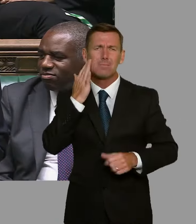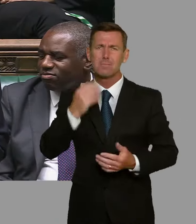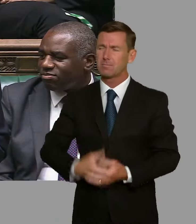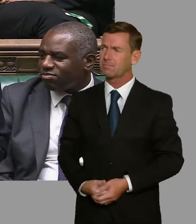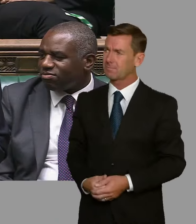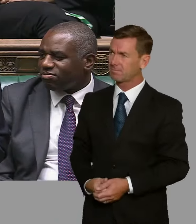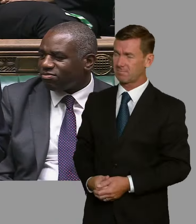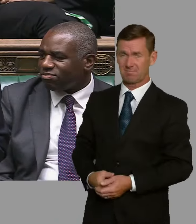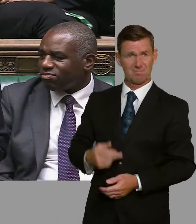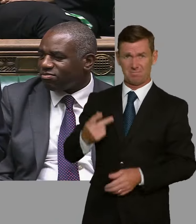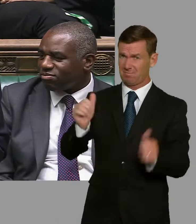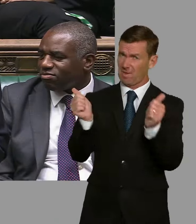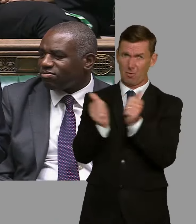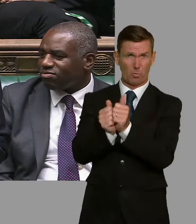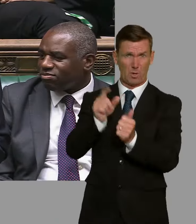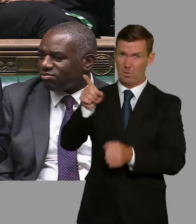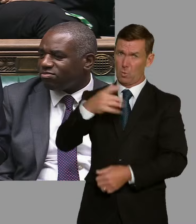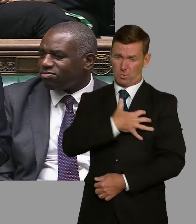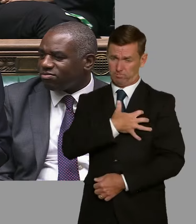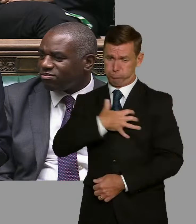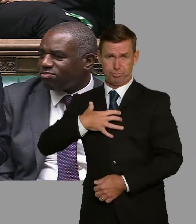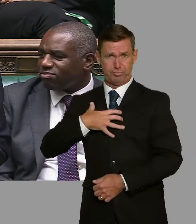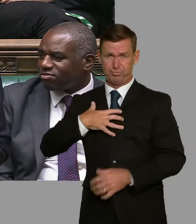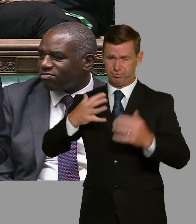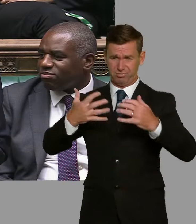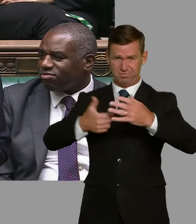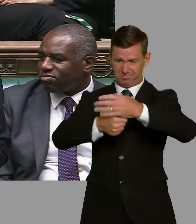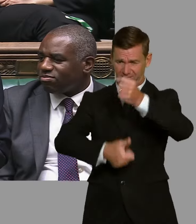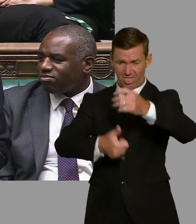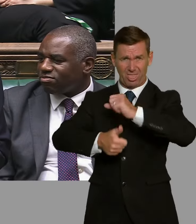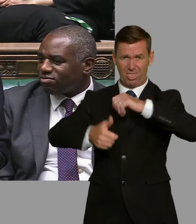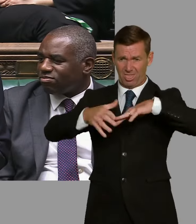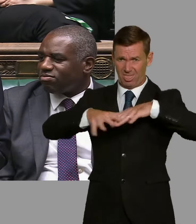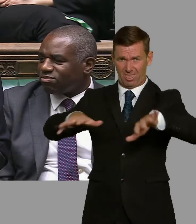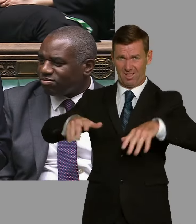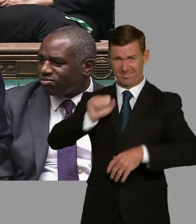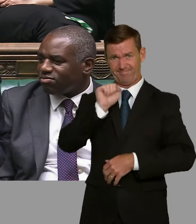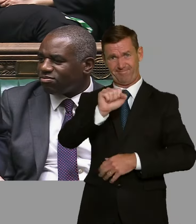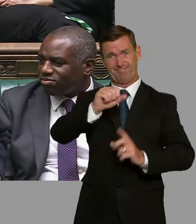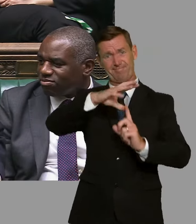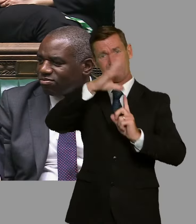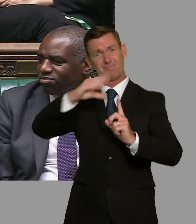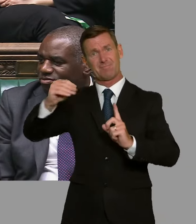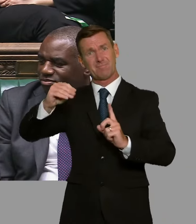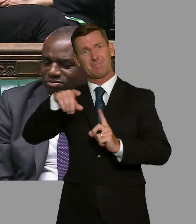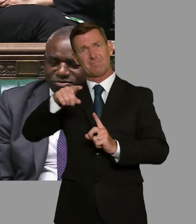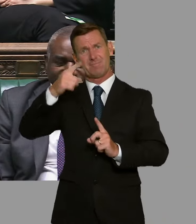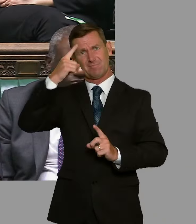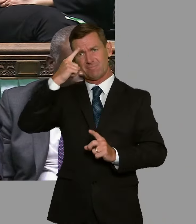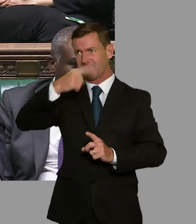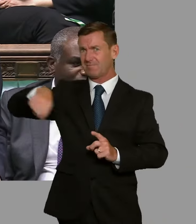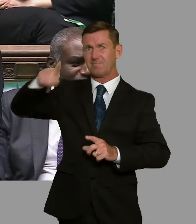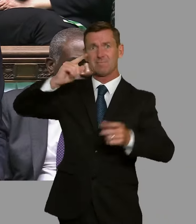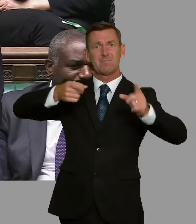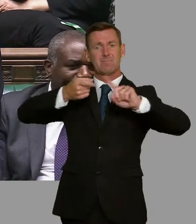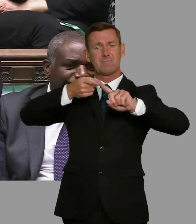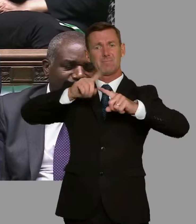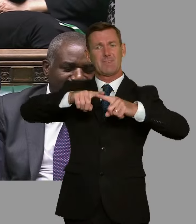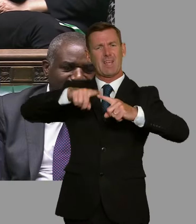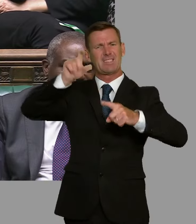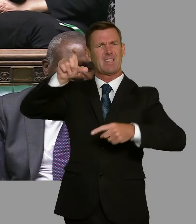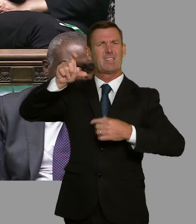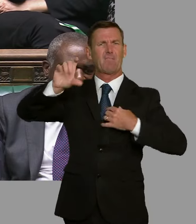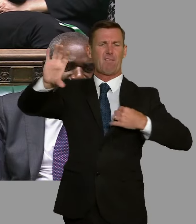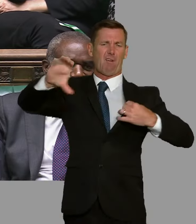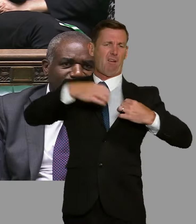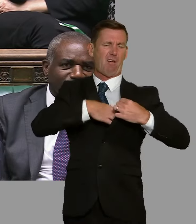frankly appalling sewage, higher bills and executives paying themselves huge bonuses. And the era of being rewarded for failure